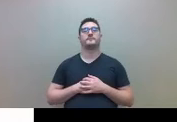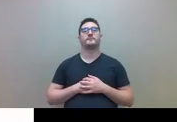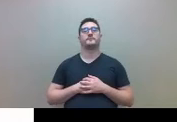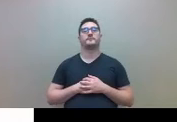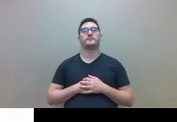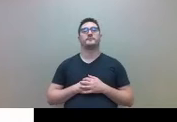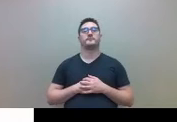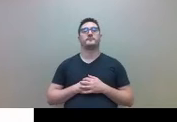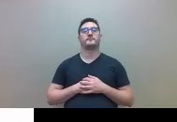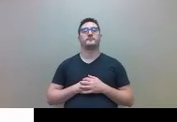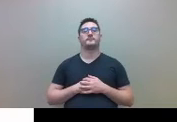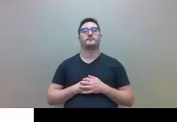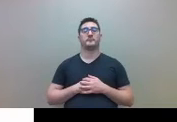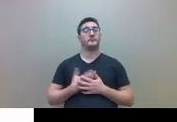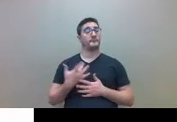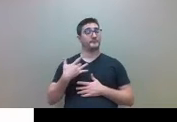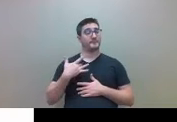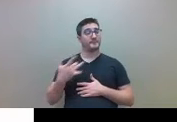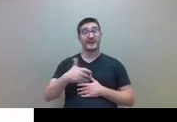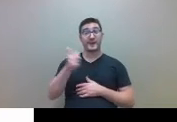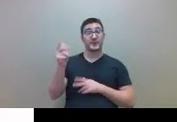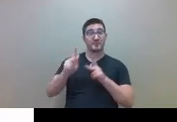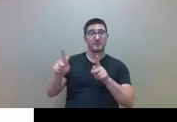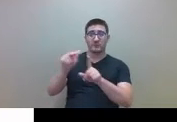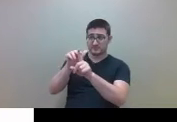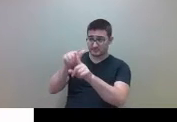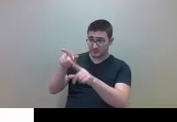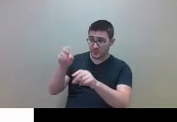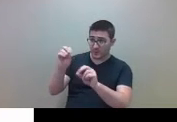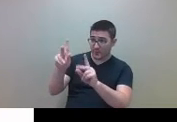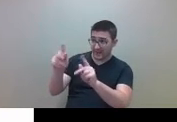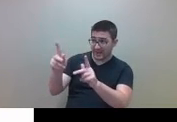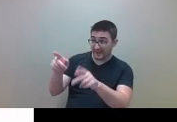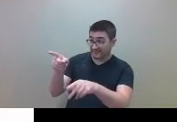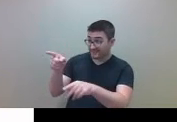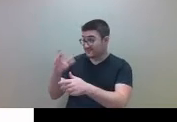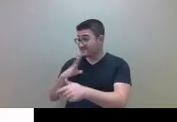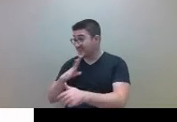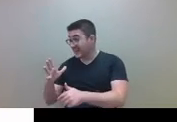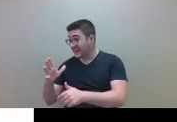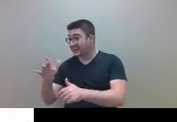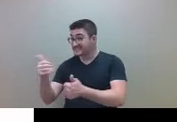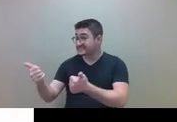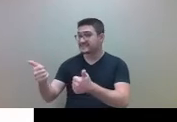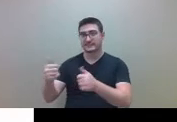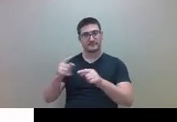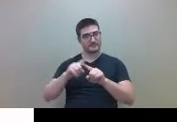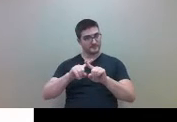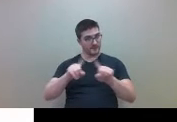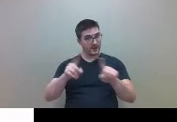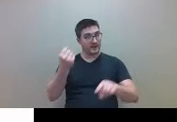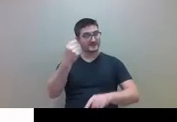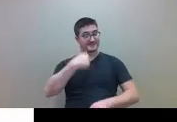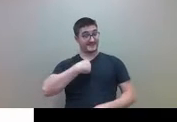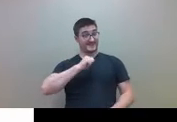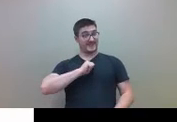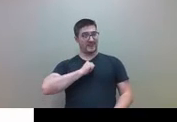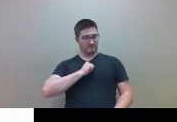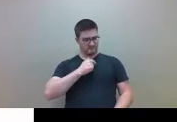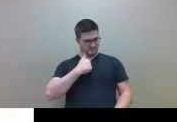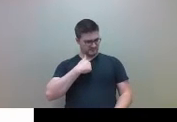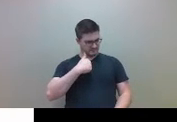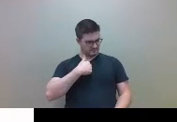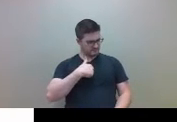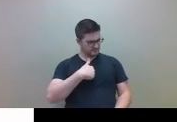We don't often check in with ourselves, right? Like, we don't say, hey, how you doing, Anna? Are you okay? You know, like, this is something that we have